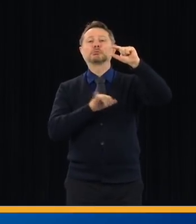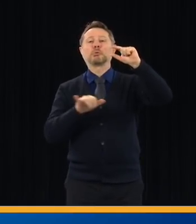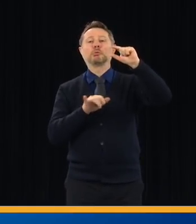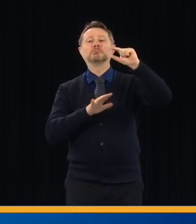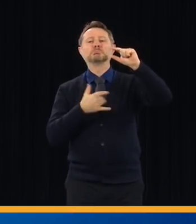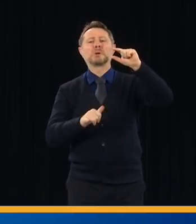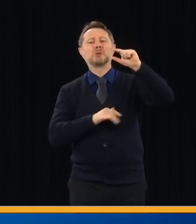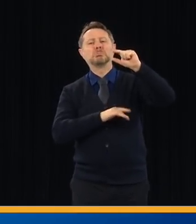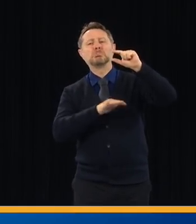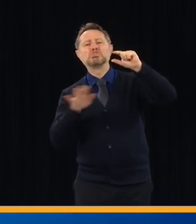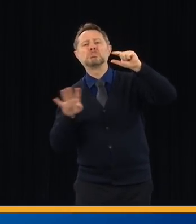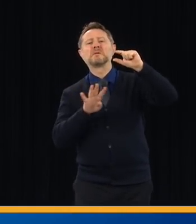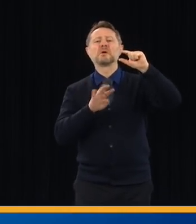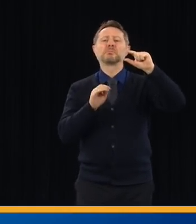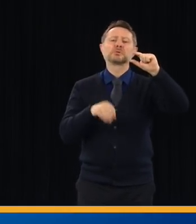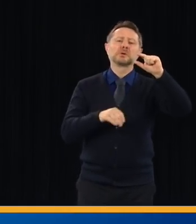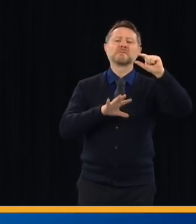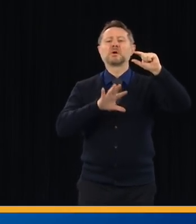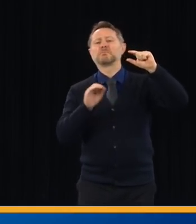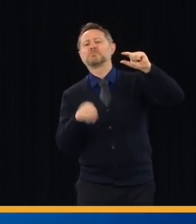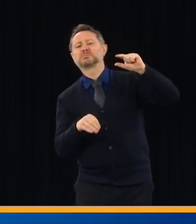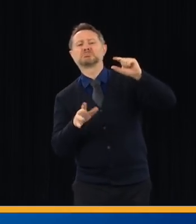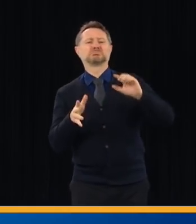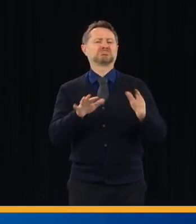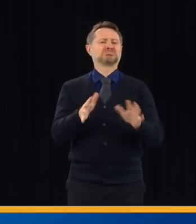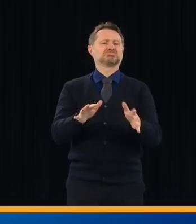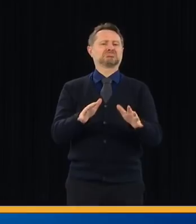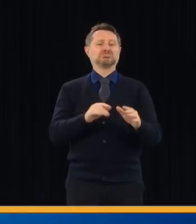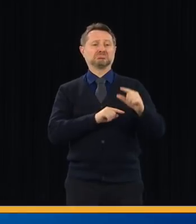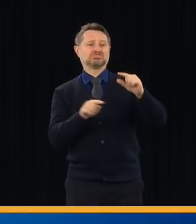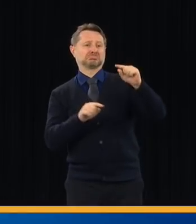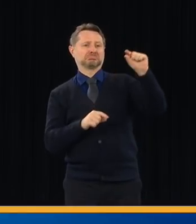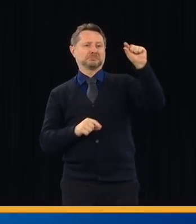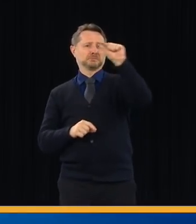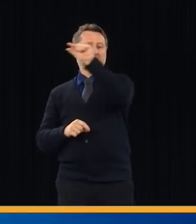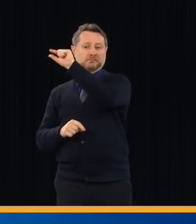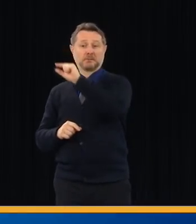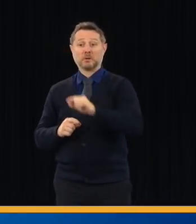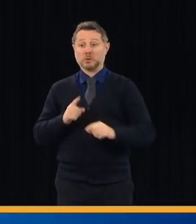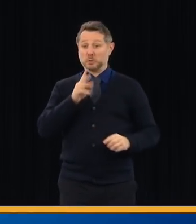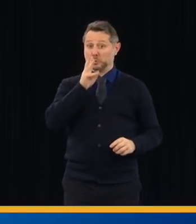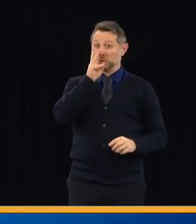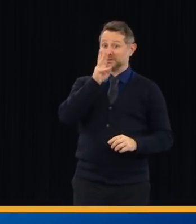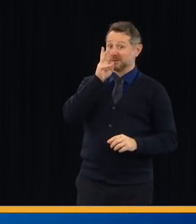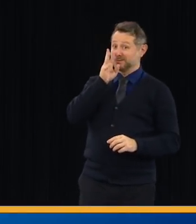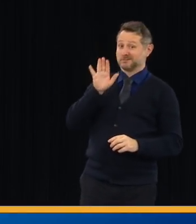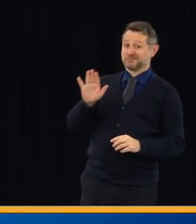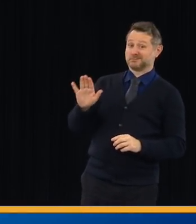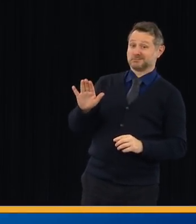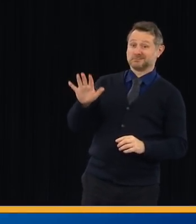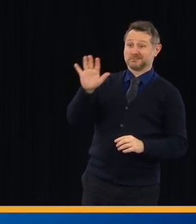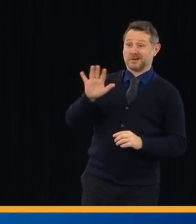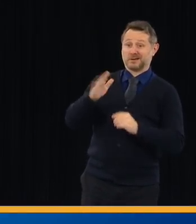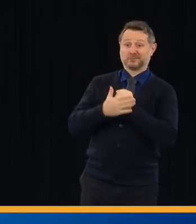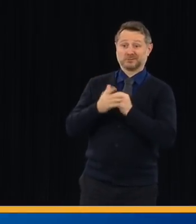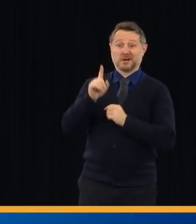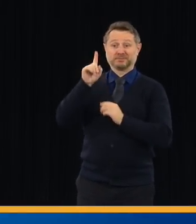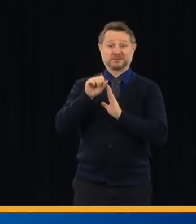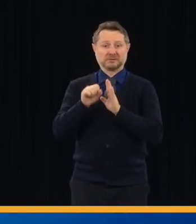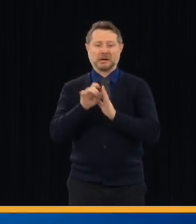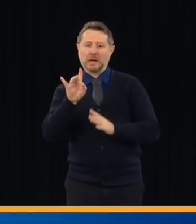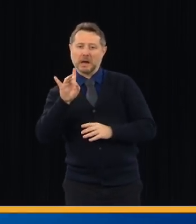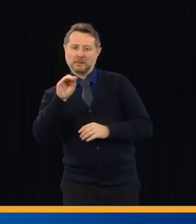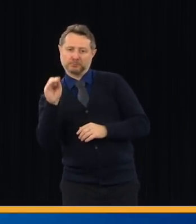4%, 5%, 4%, 5%. Westchester, Rockland, 8%,